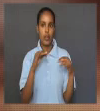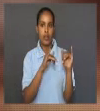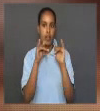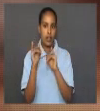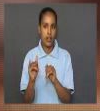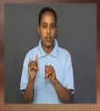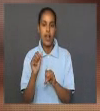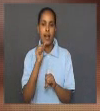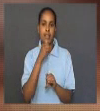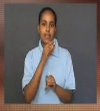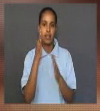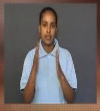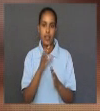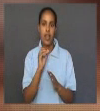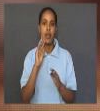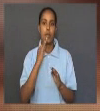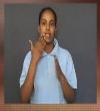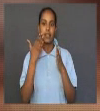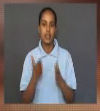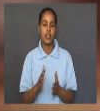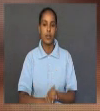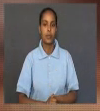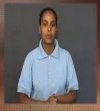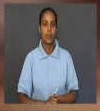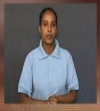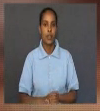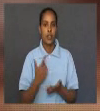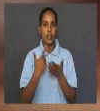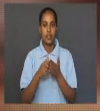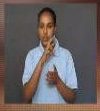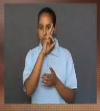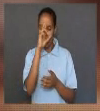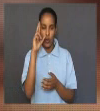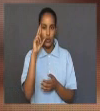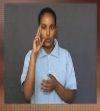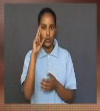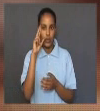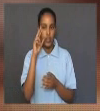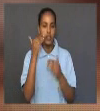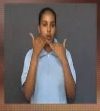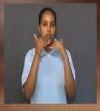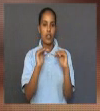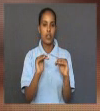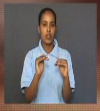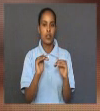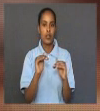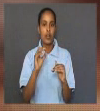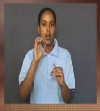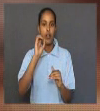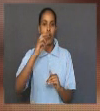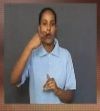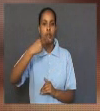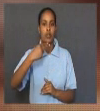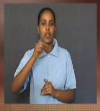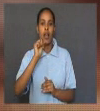of acidity and basicity. This is because the concentration of